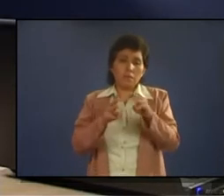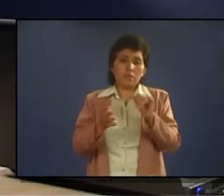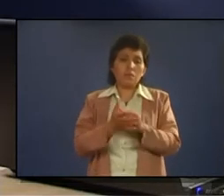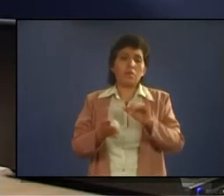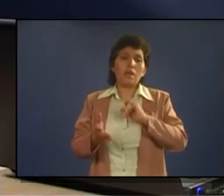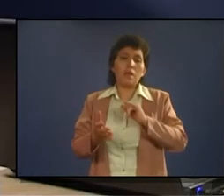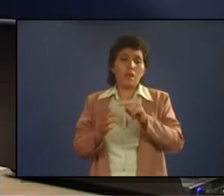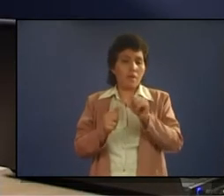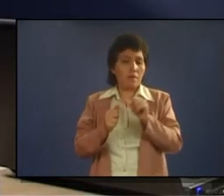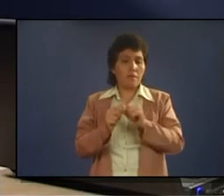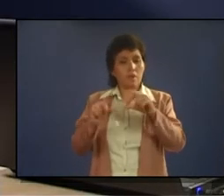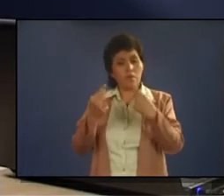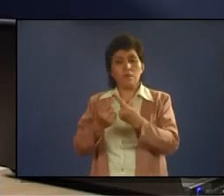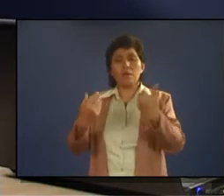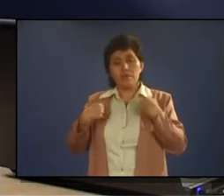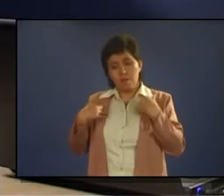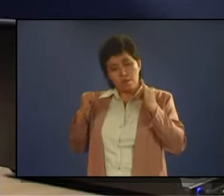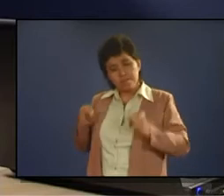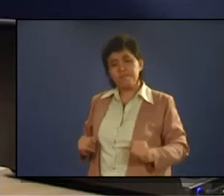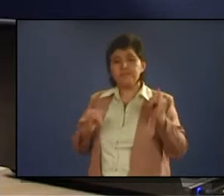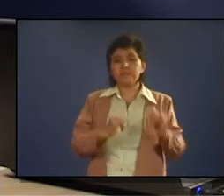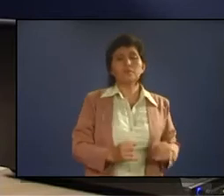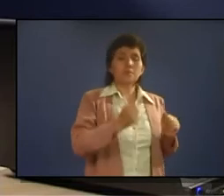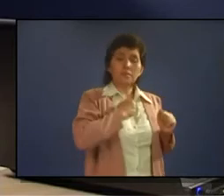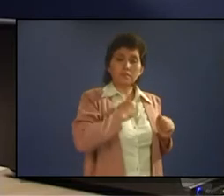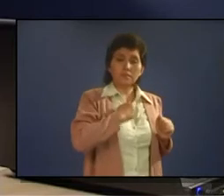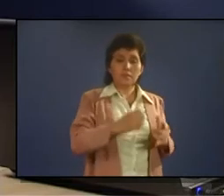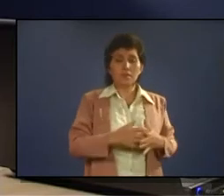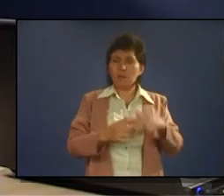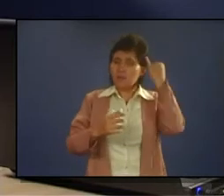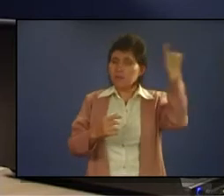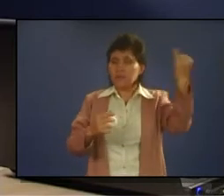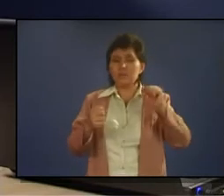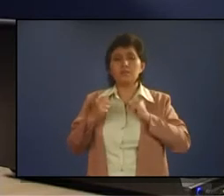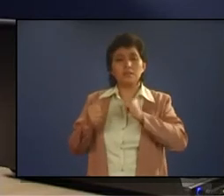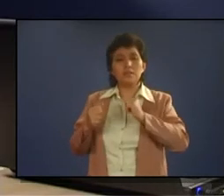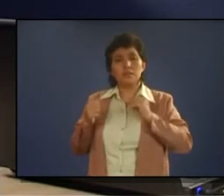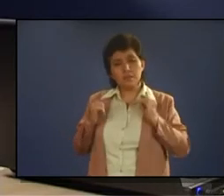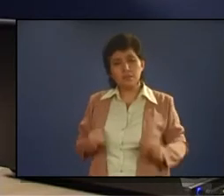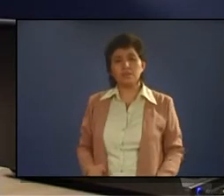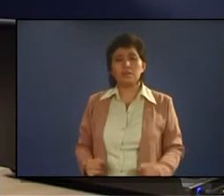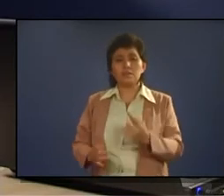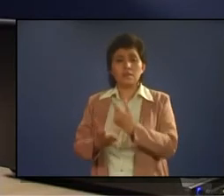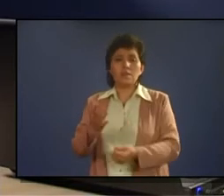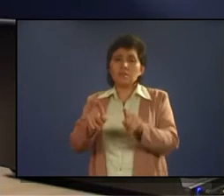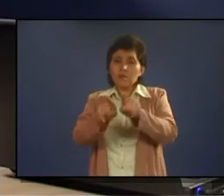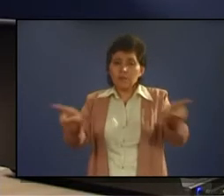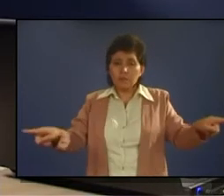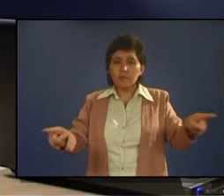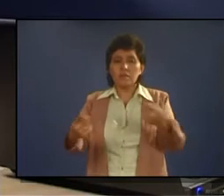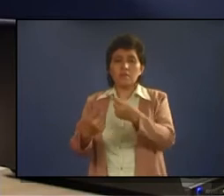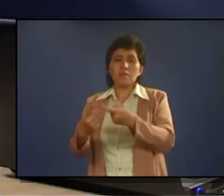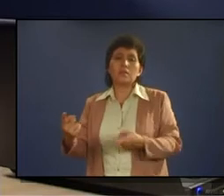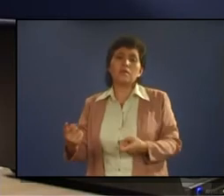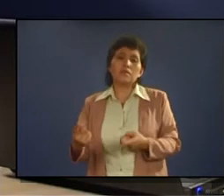group has their own dressing type, if you notice them, okay? And if you wear something just very different or